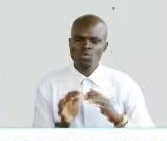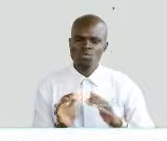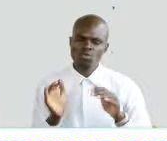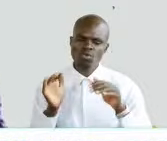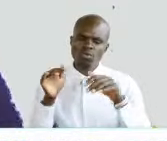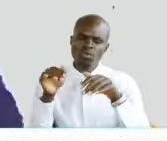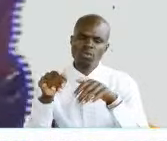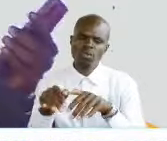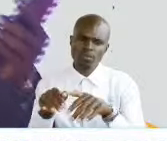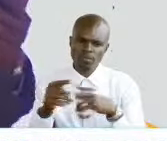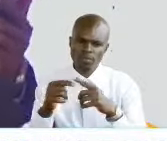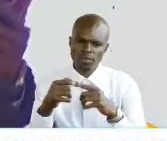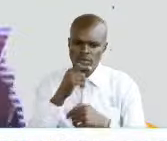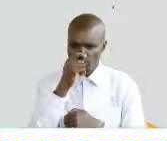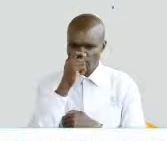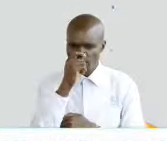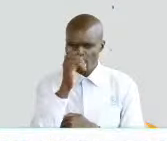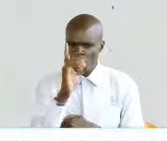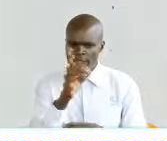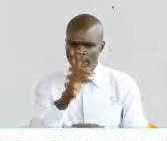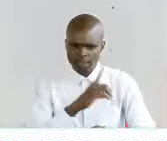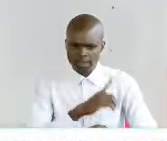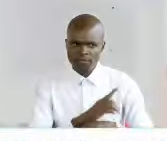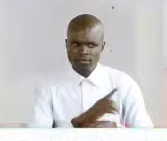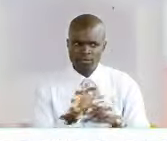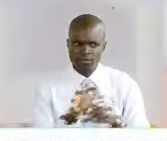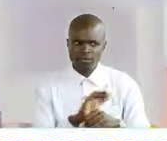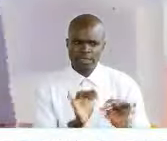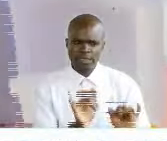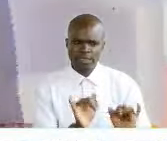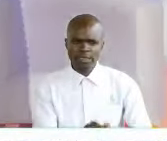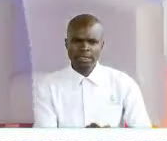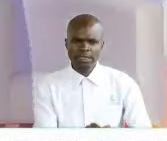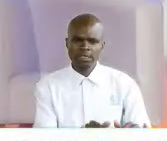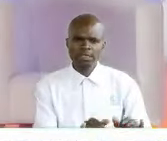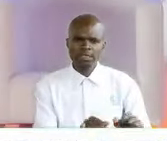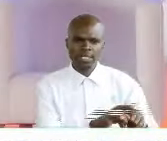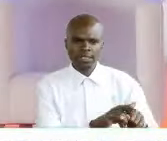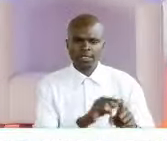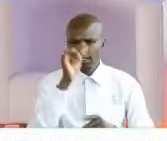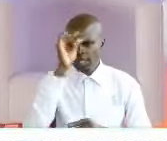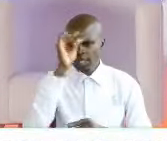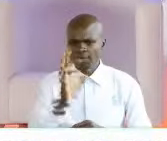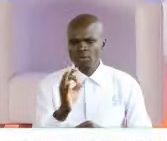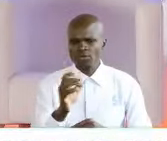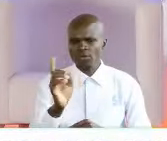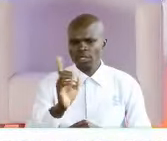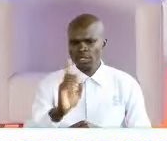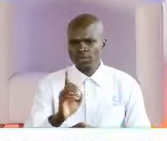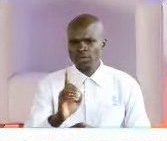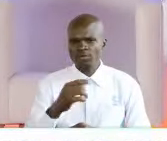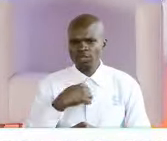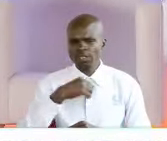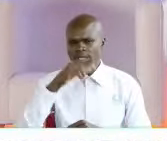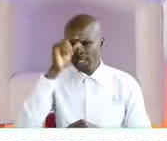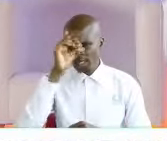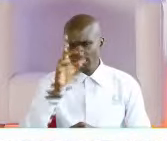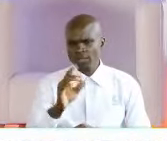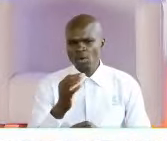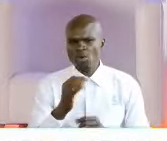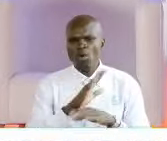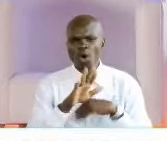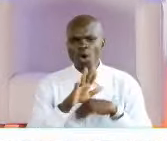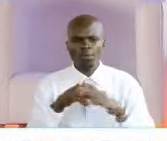was here for more than just one day. As governor of Nairobi, Your Excellency, mimi ni governor wa kila mtu. Kwa sababu kila